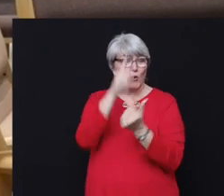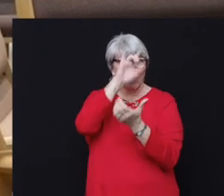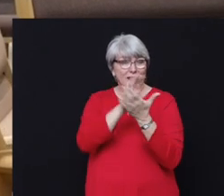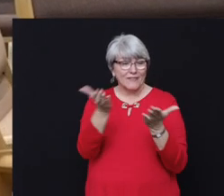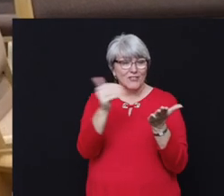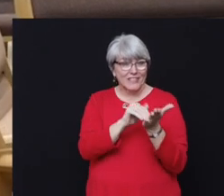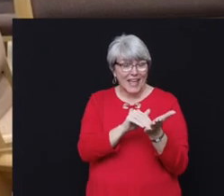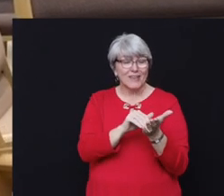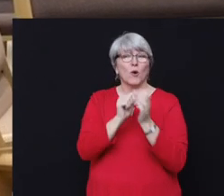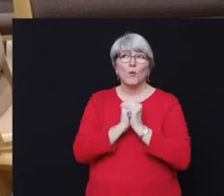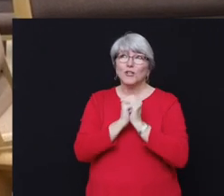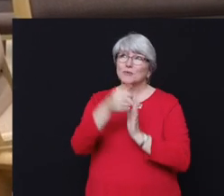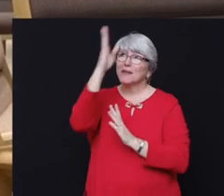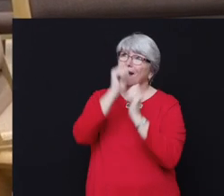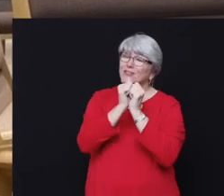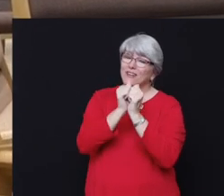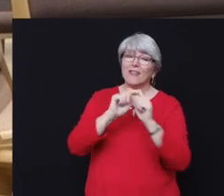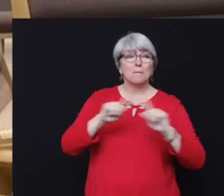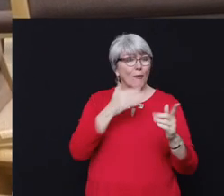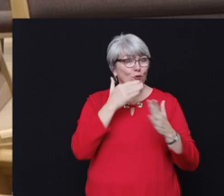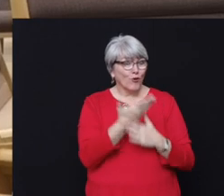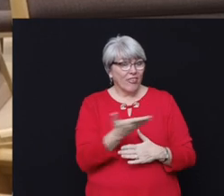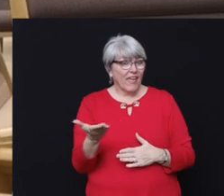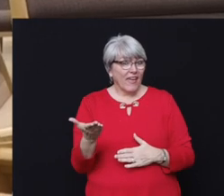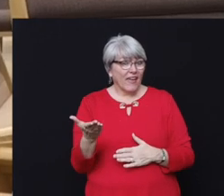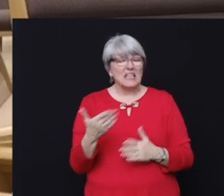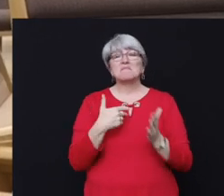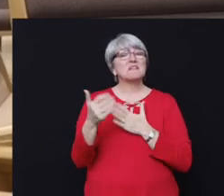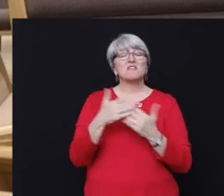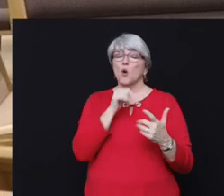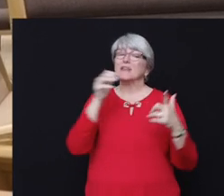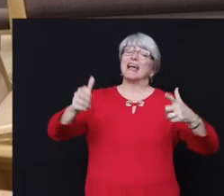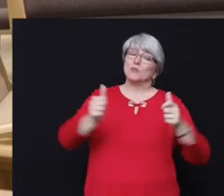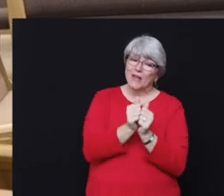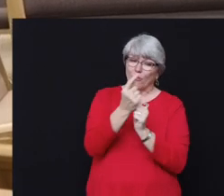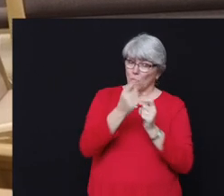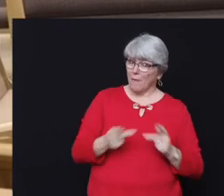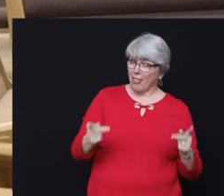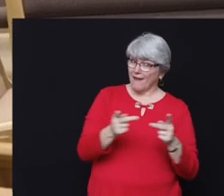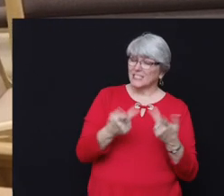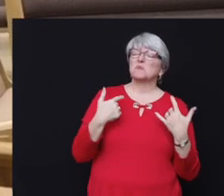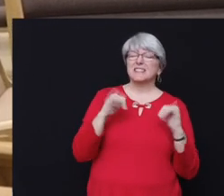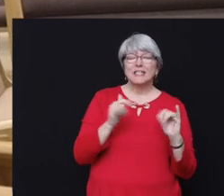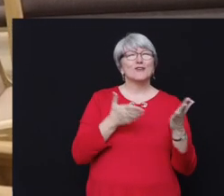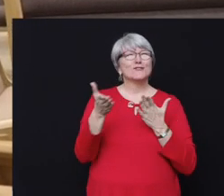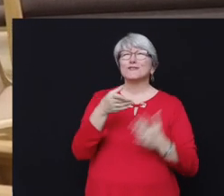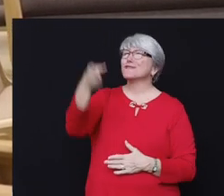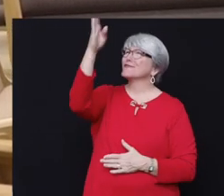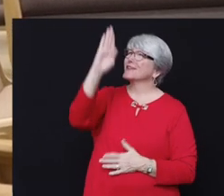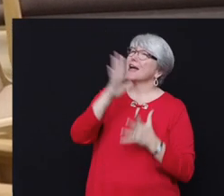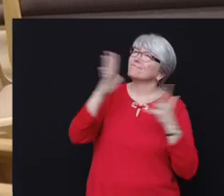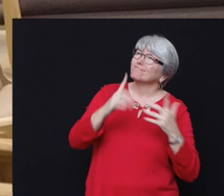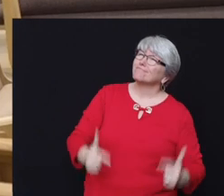again, worshiping God together. But you know, the really good thing is that even though we're not together in one place, we still serve a God who is very